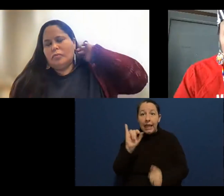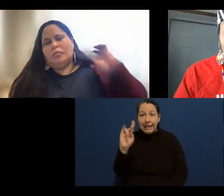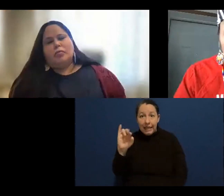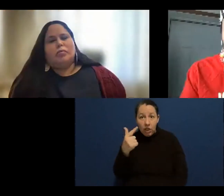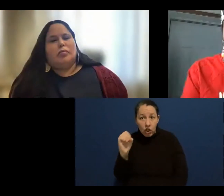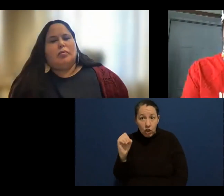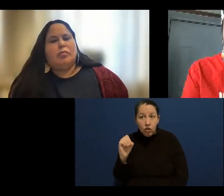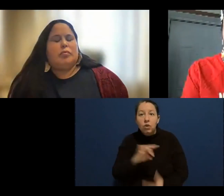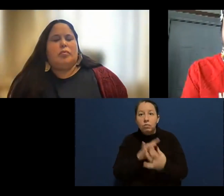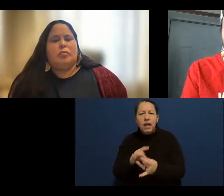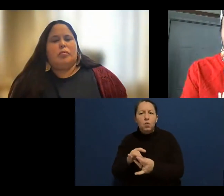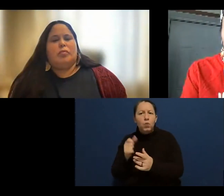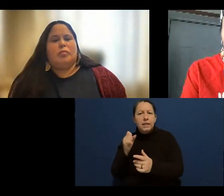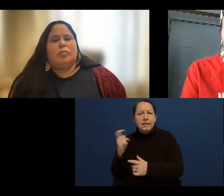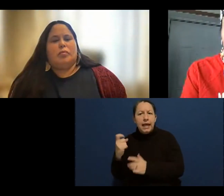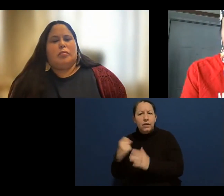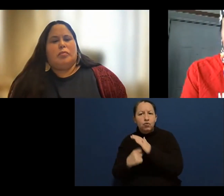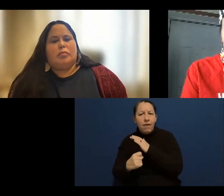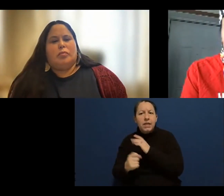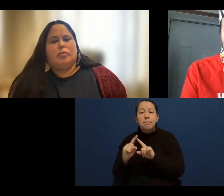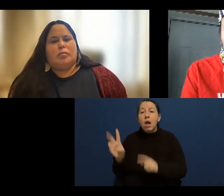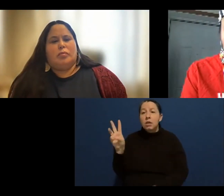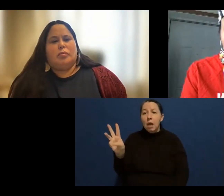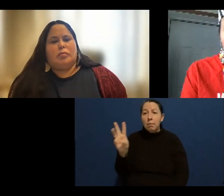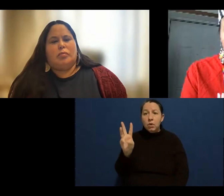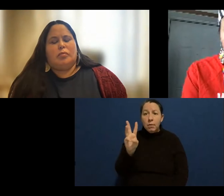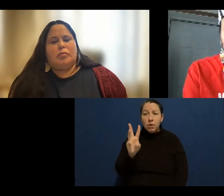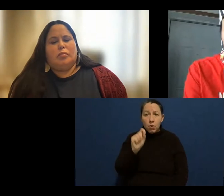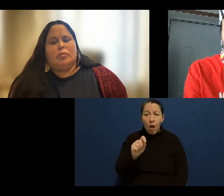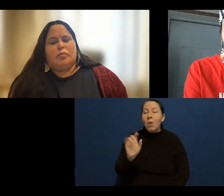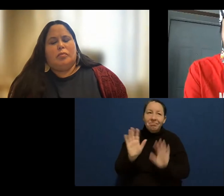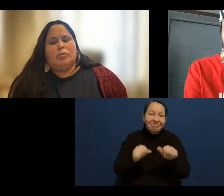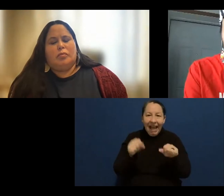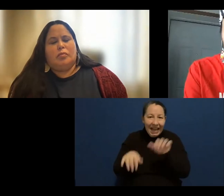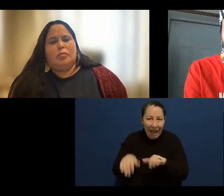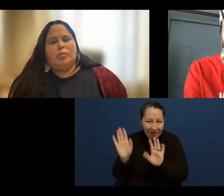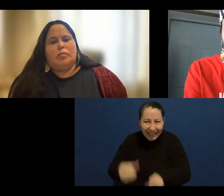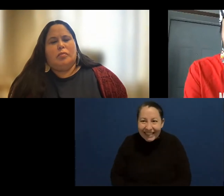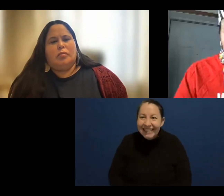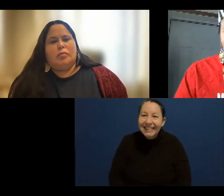not, but it's www. I can type it in,